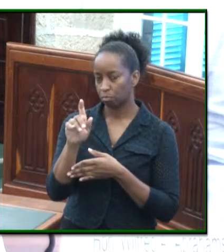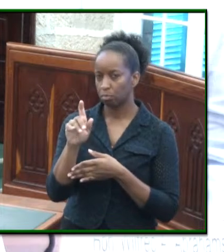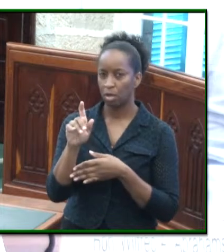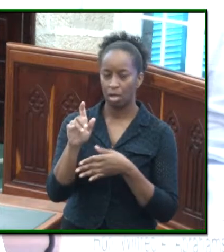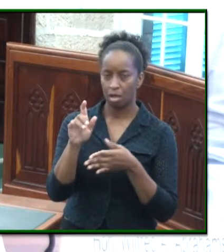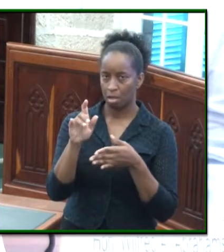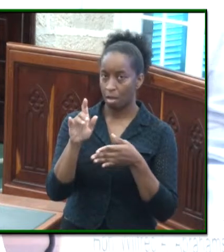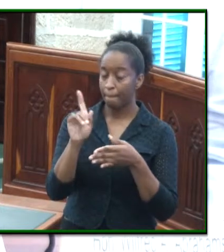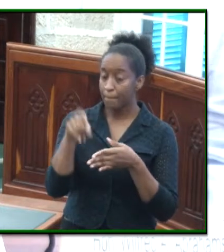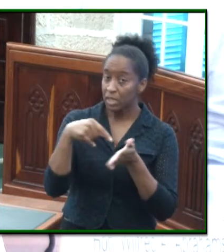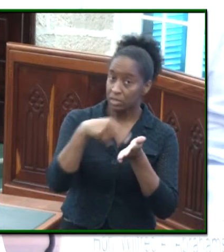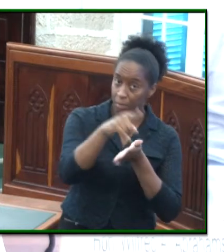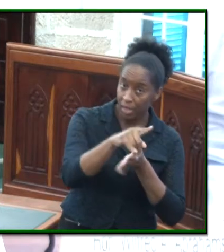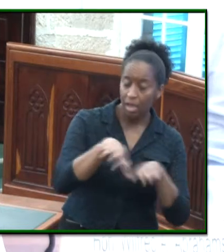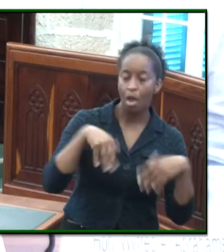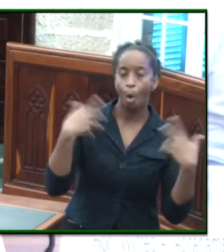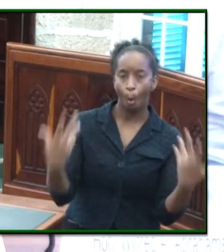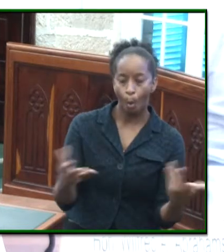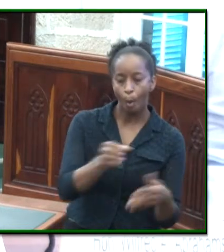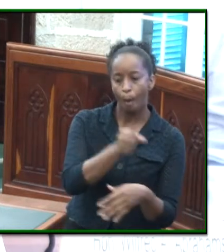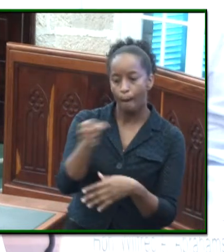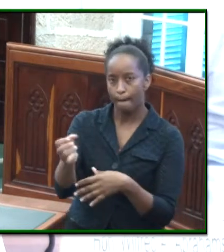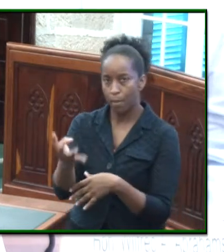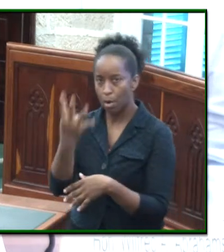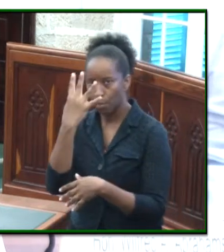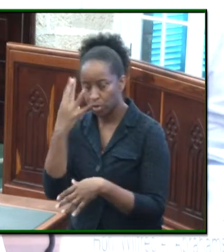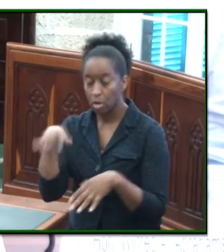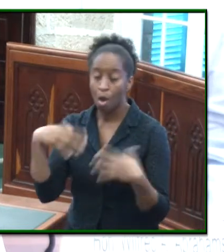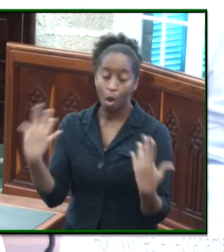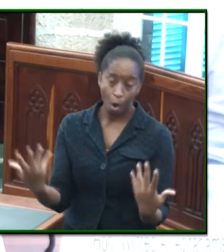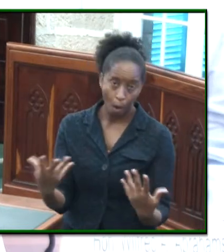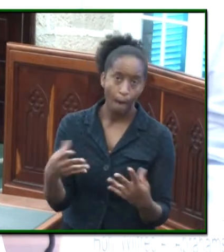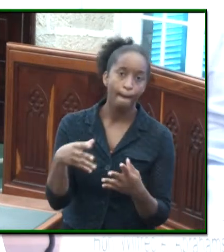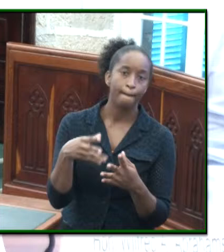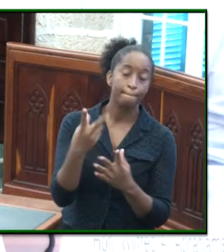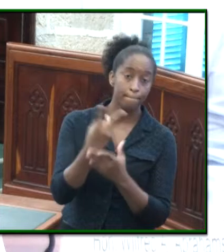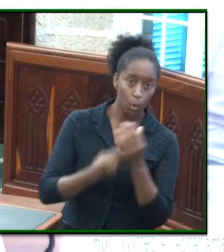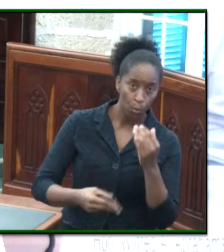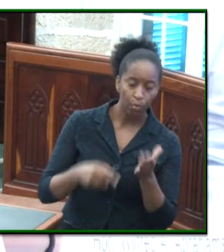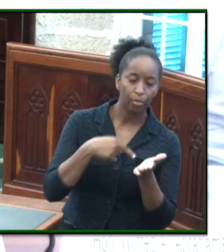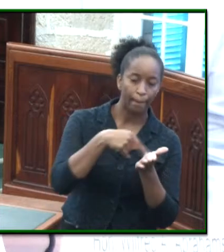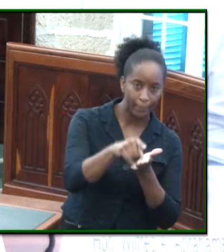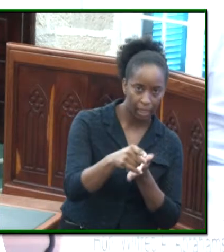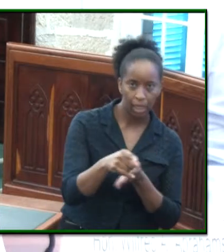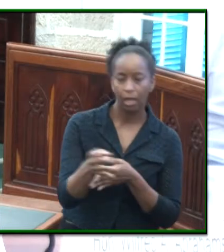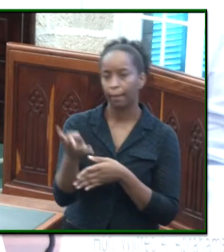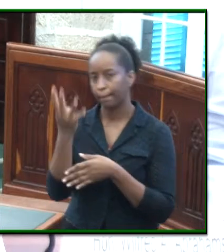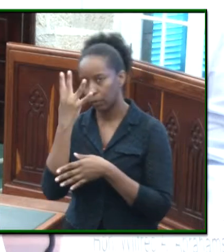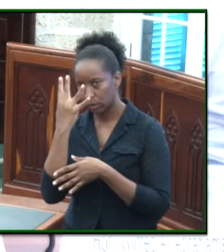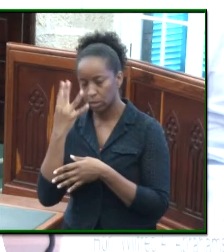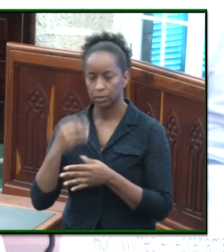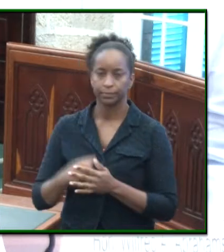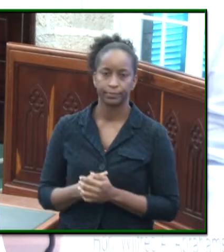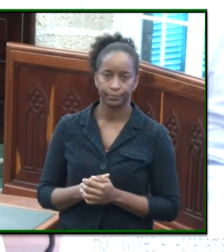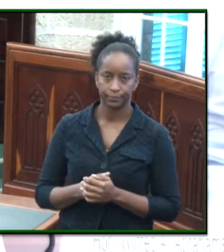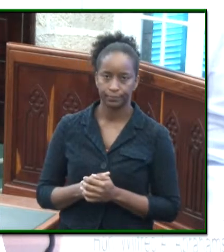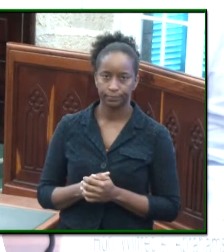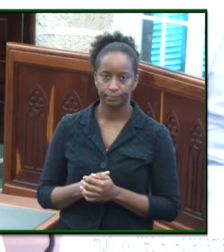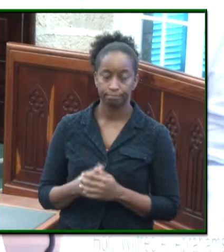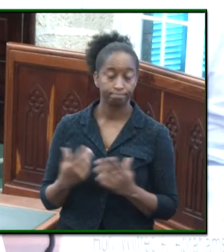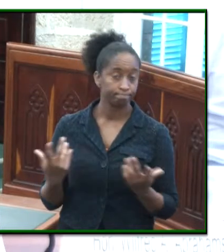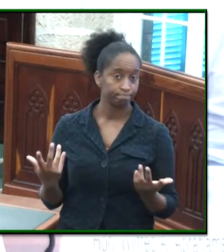with the Barbados Police Service as well. The legislation is very clear. Farmers have reported